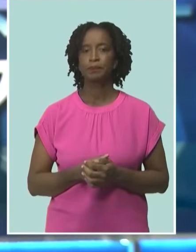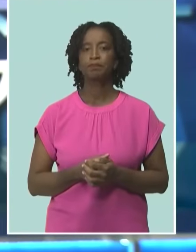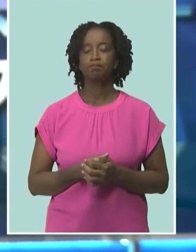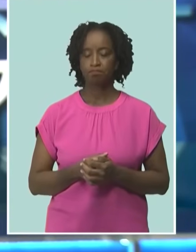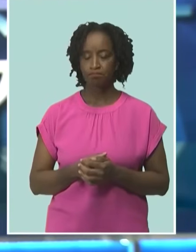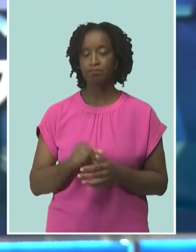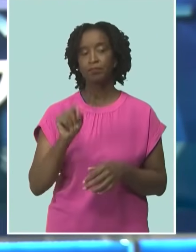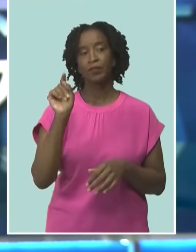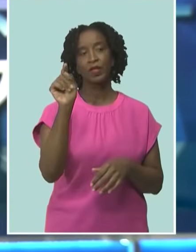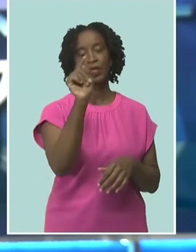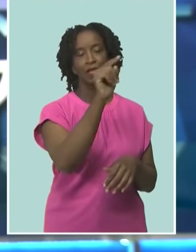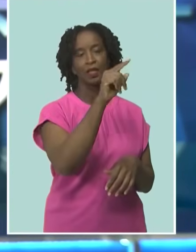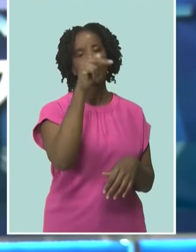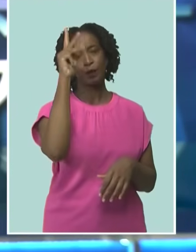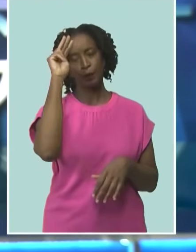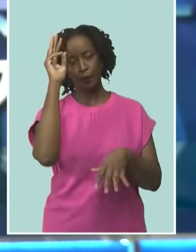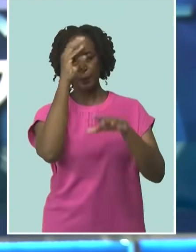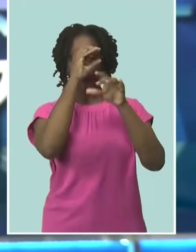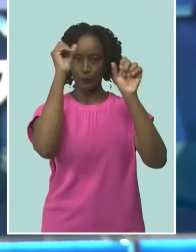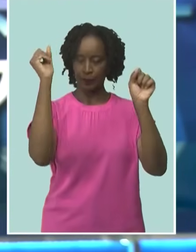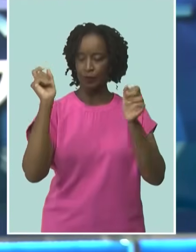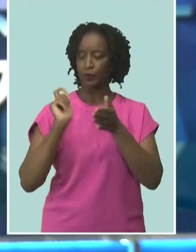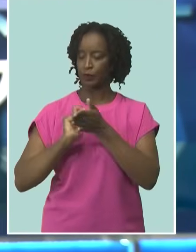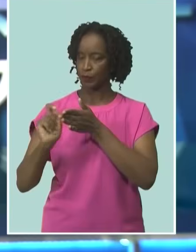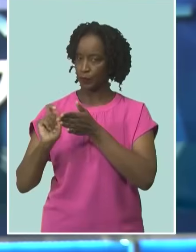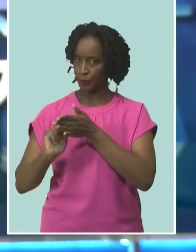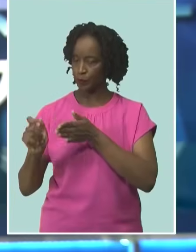and want to make this a global project,